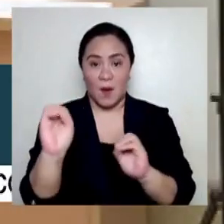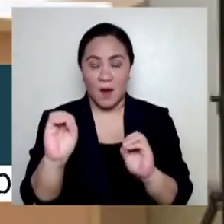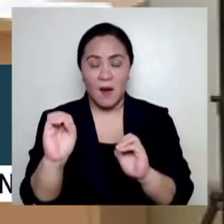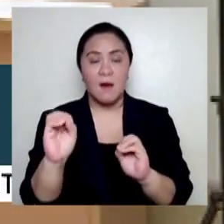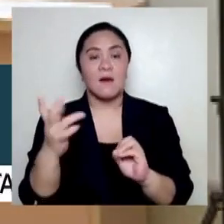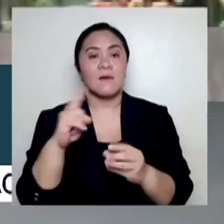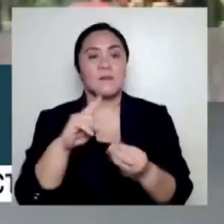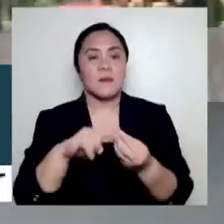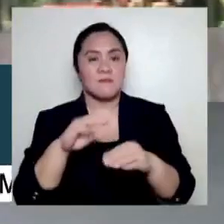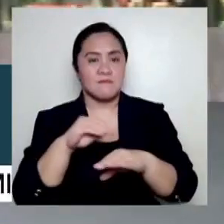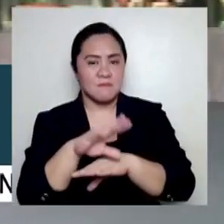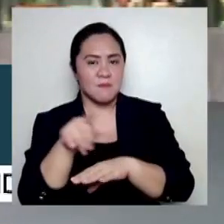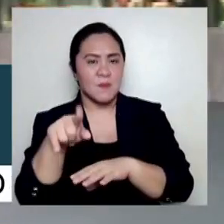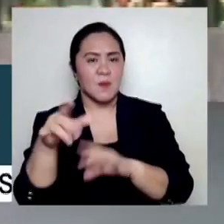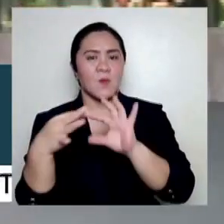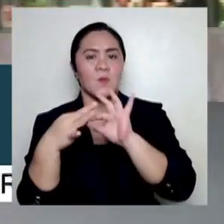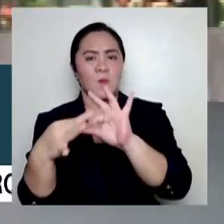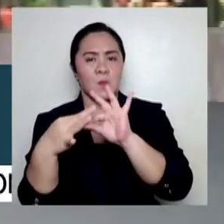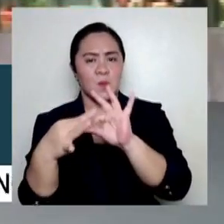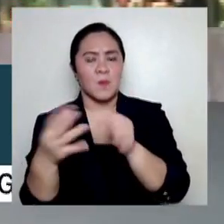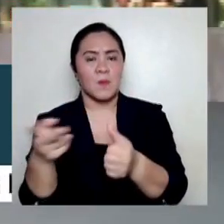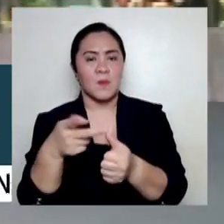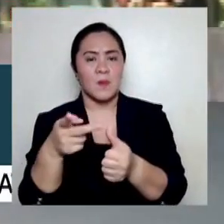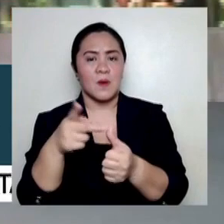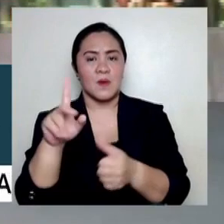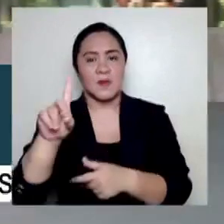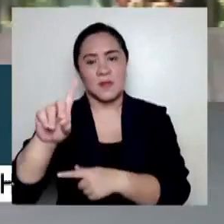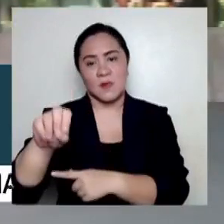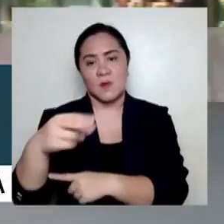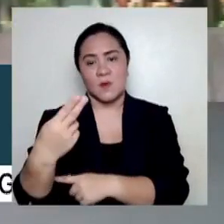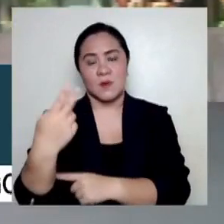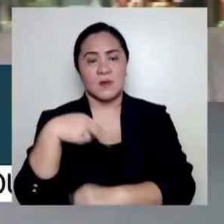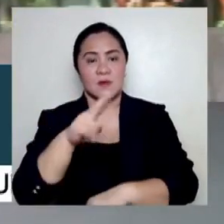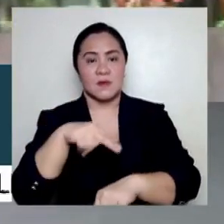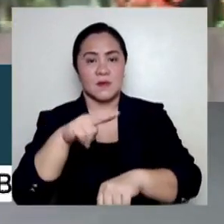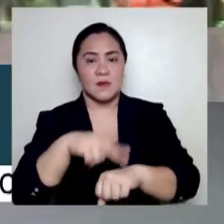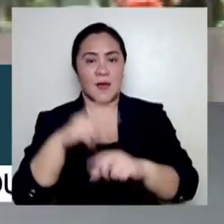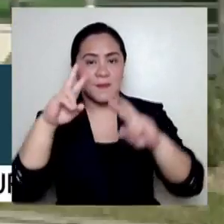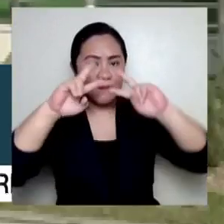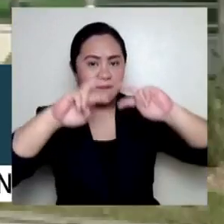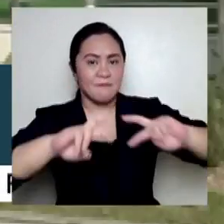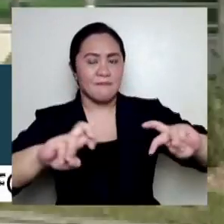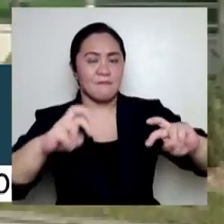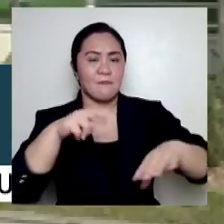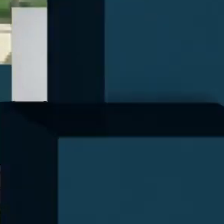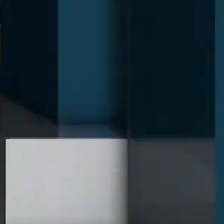advised to coordinate first with the Health Department's National Patient Navigation and Referral Center.